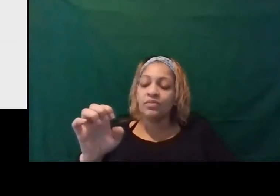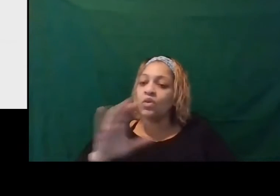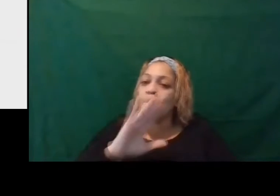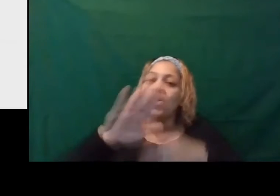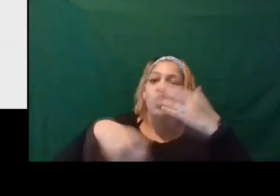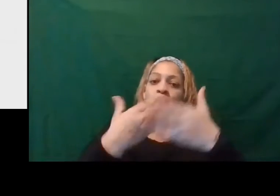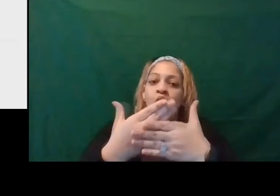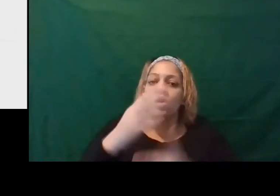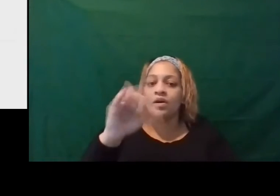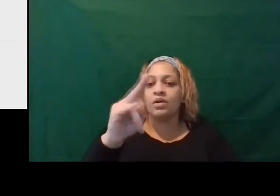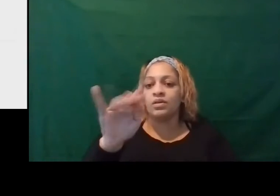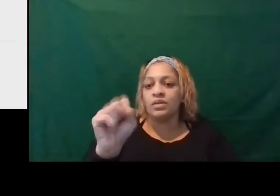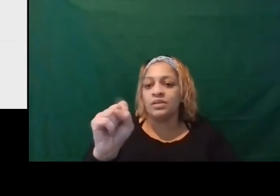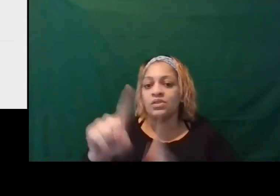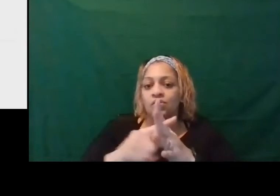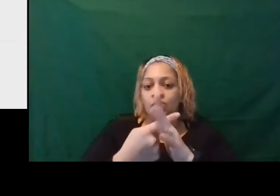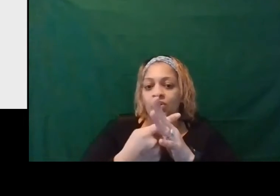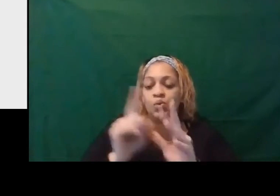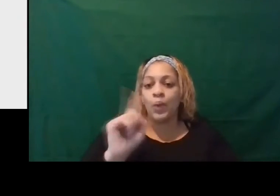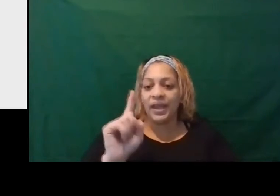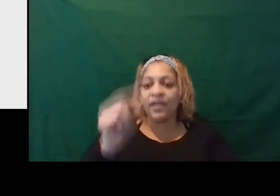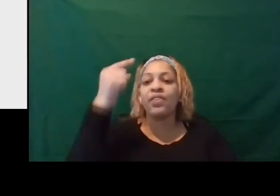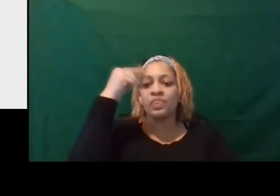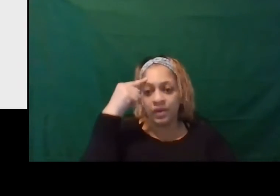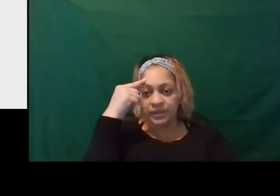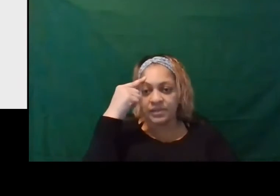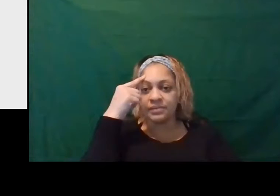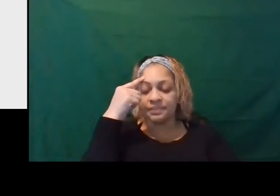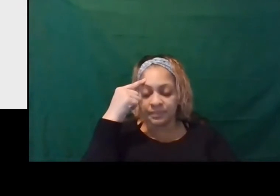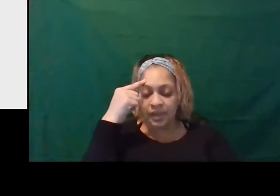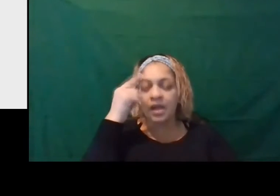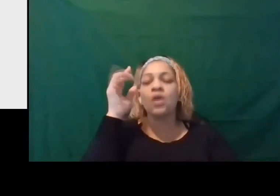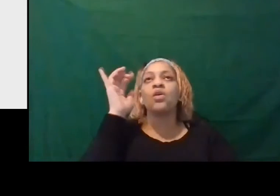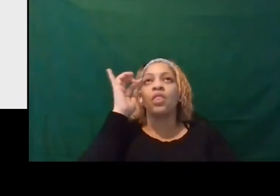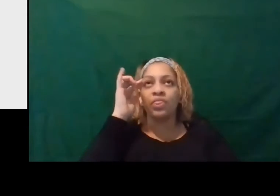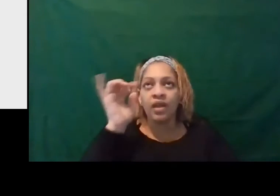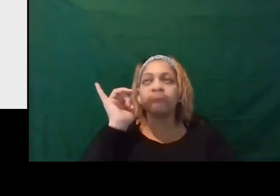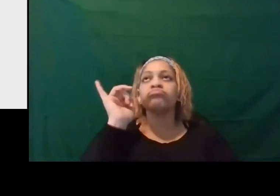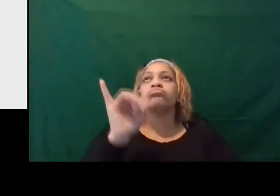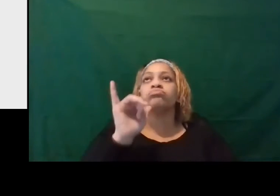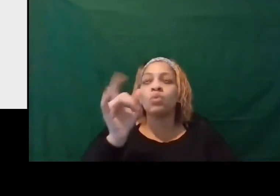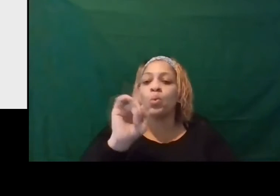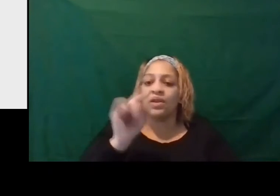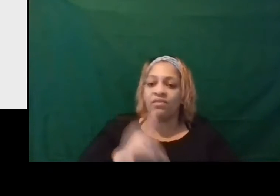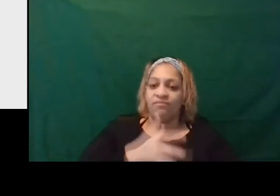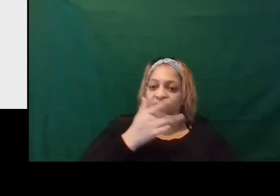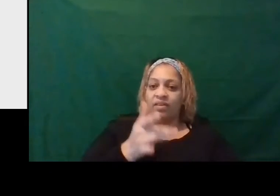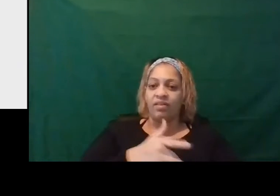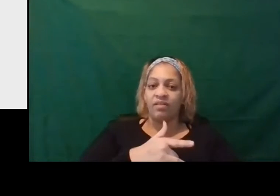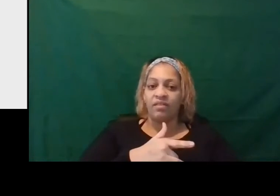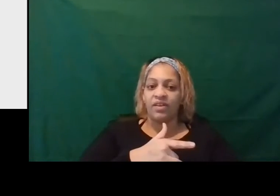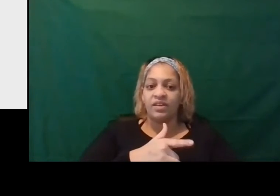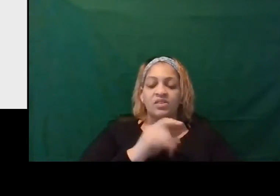cause starts with thought. It starts in consciousness, where we think and where we feel. That's where it